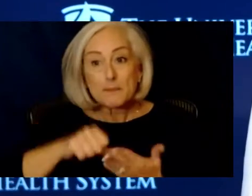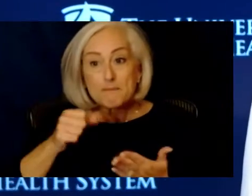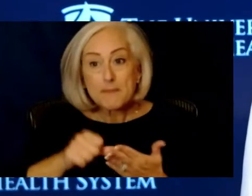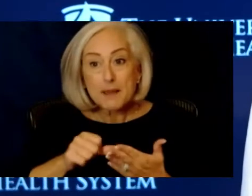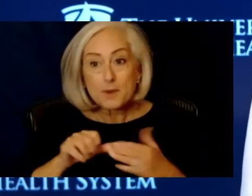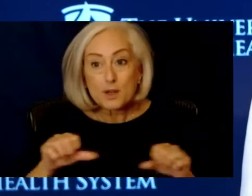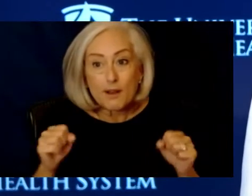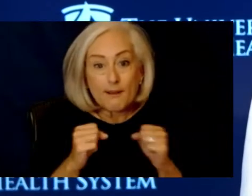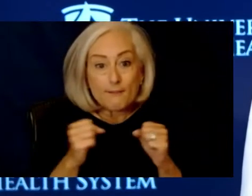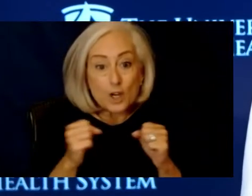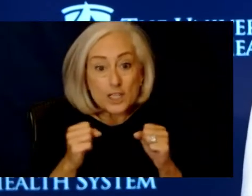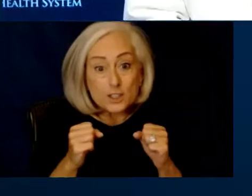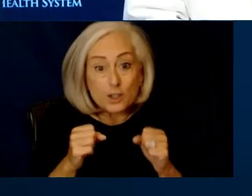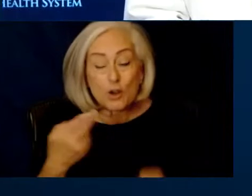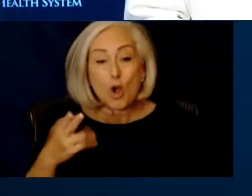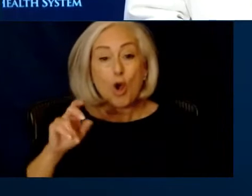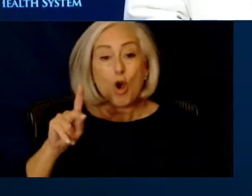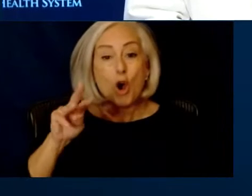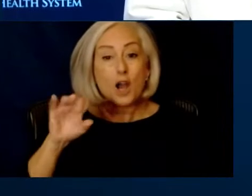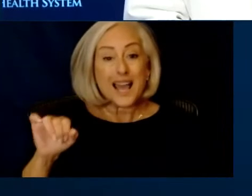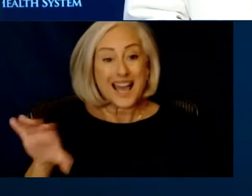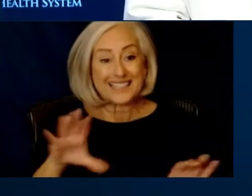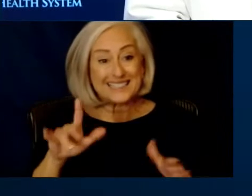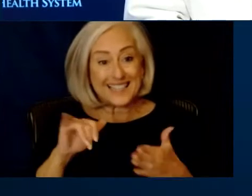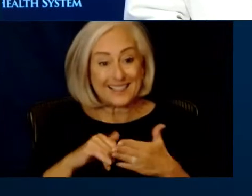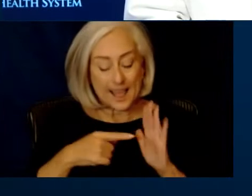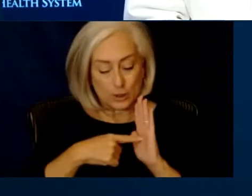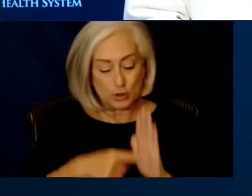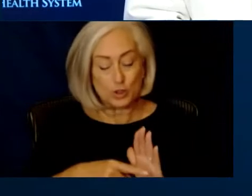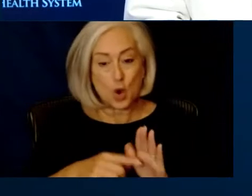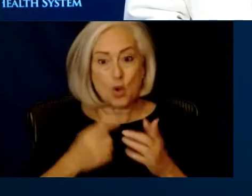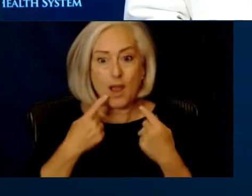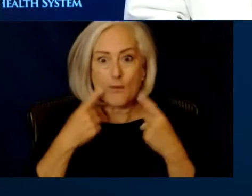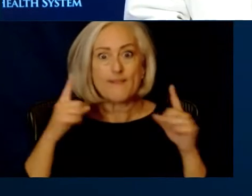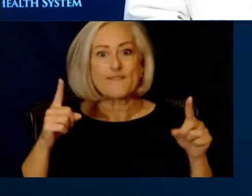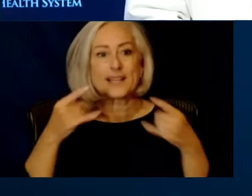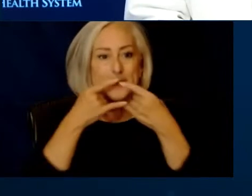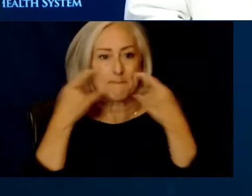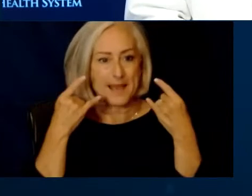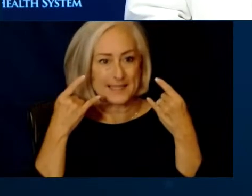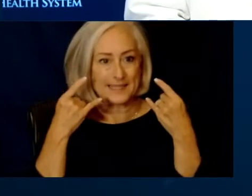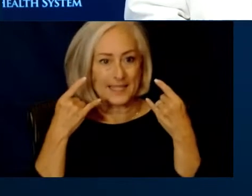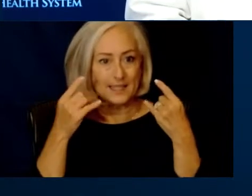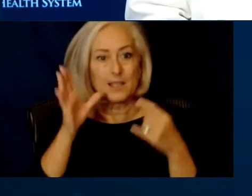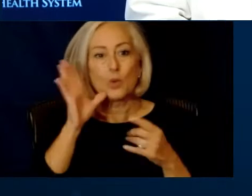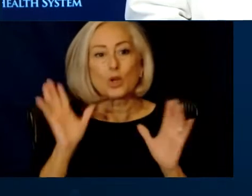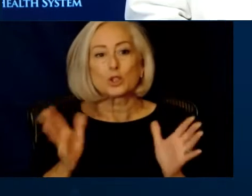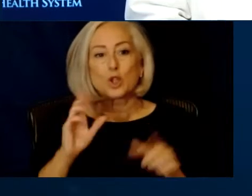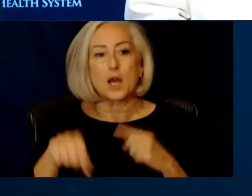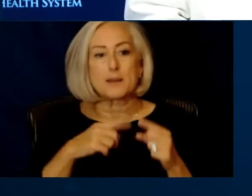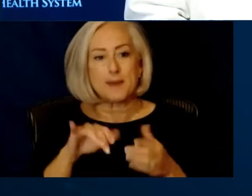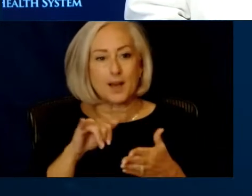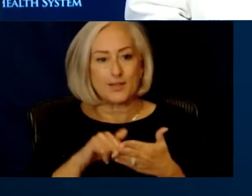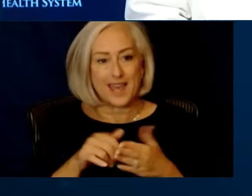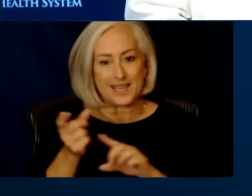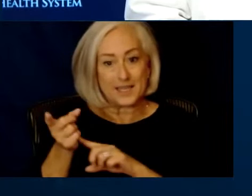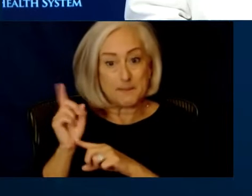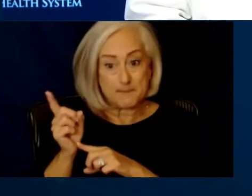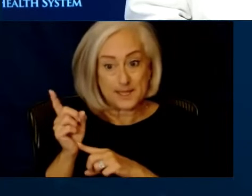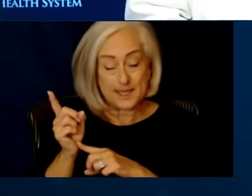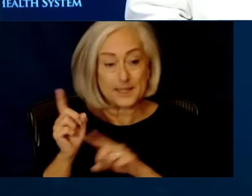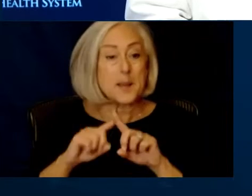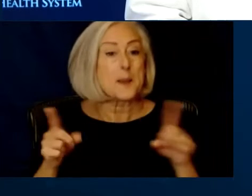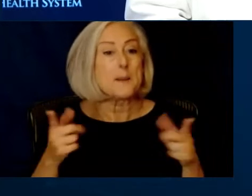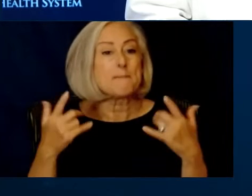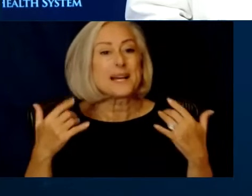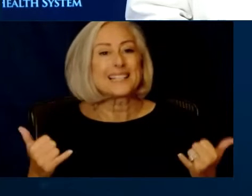that to show you how effective masking really is. We're going to talk a little bit about that in just a moment. But also,